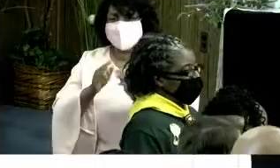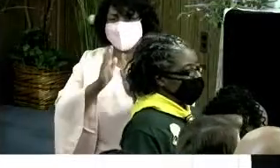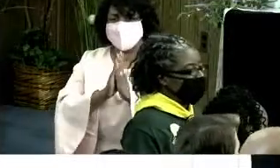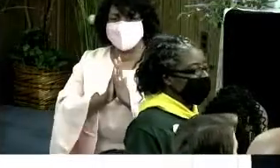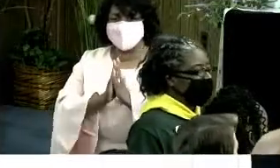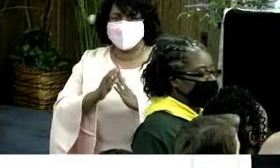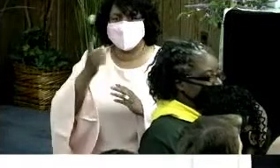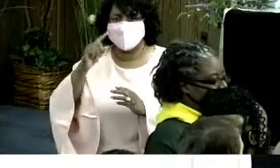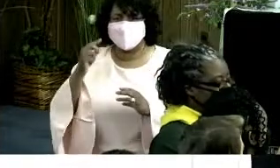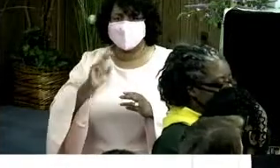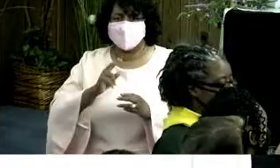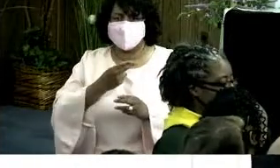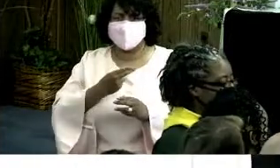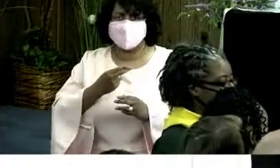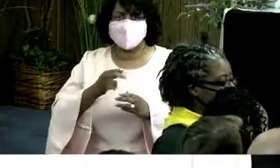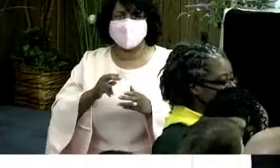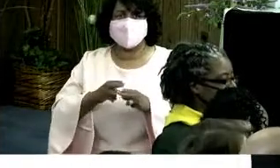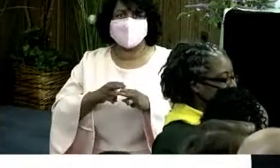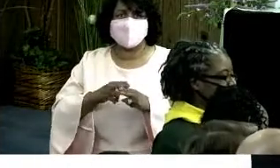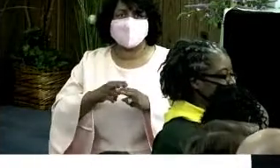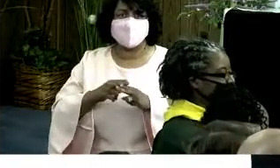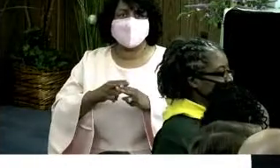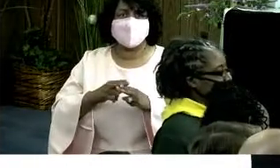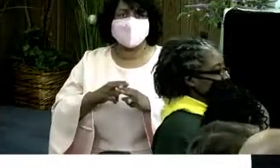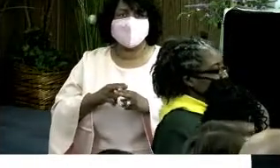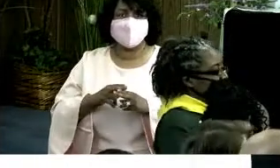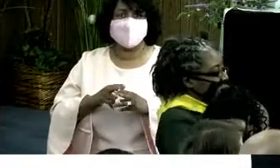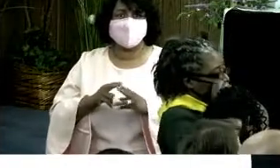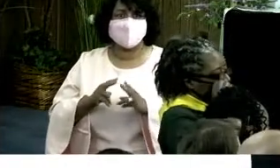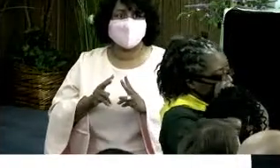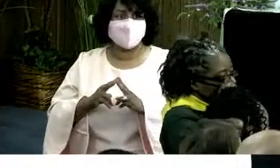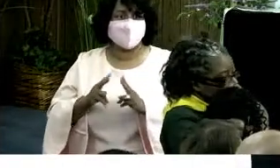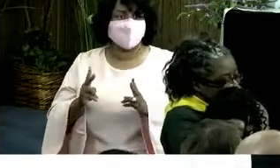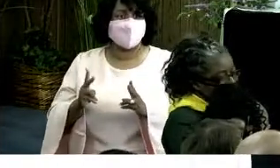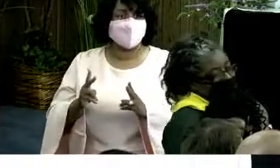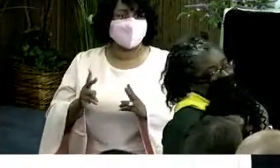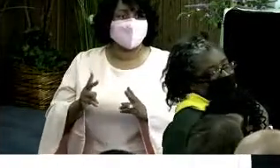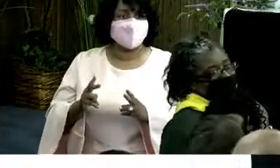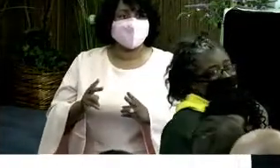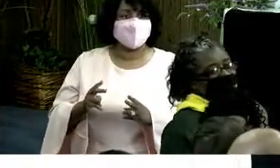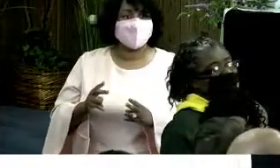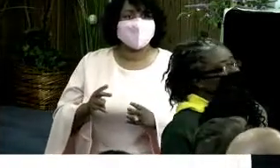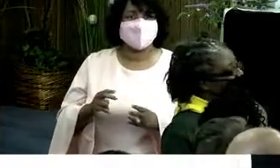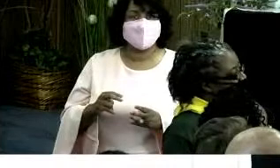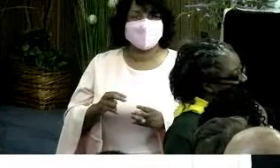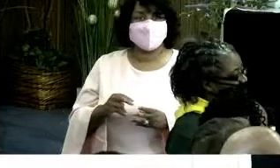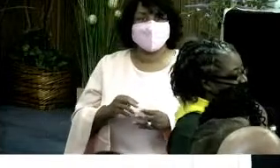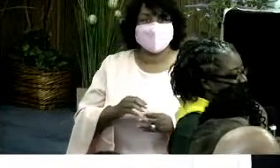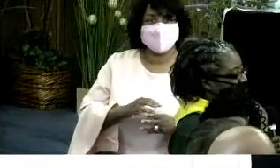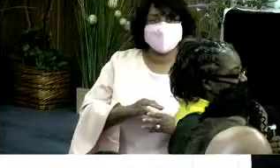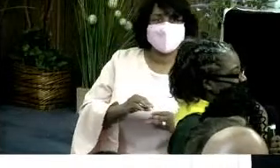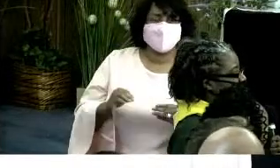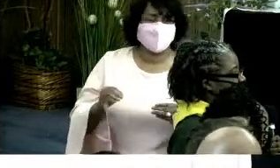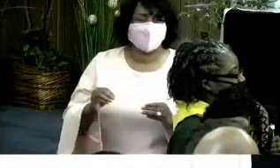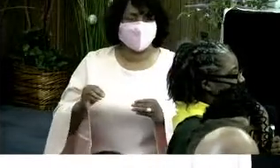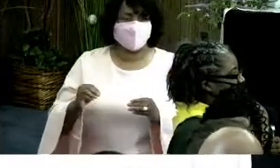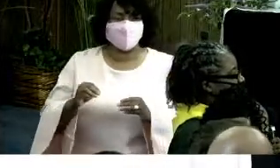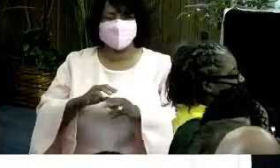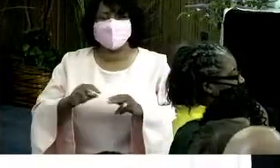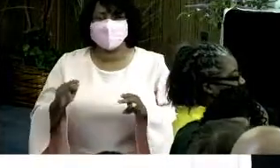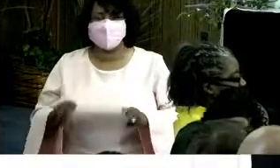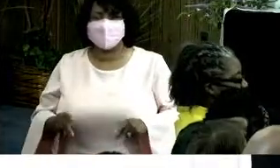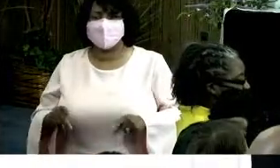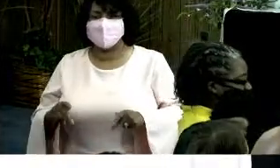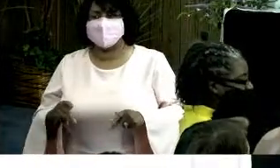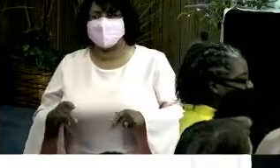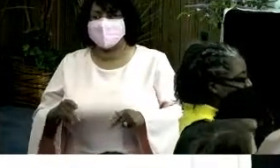a short video of the actual site where we'll be going. The entire club is actually going. No Pathfinder in our club